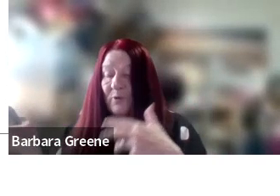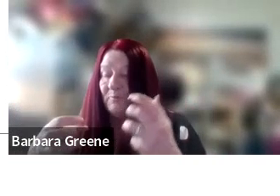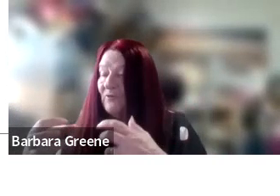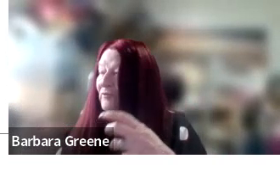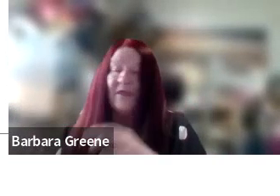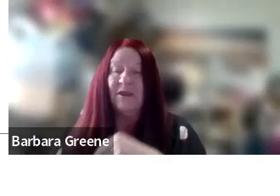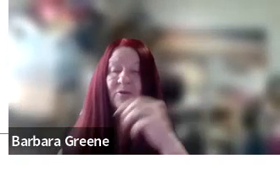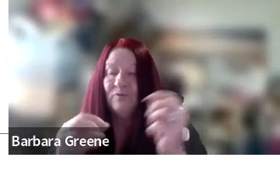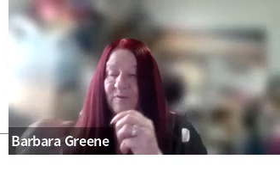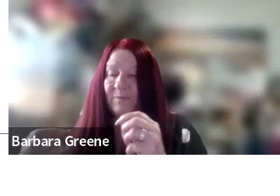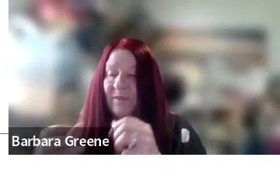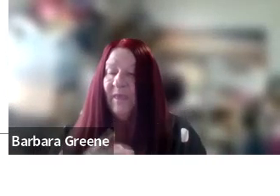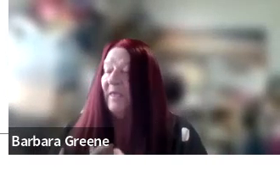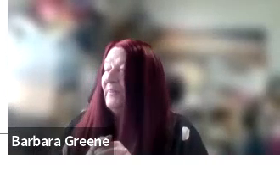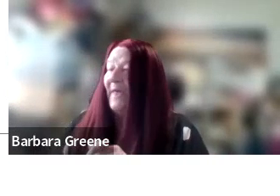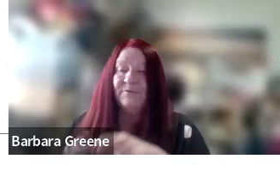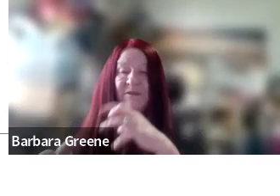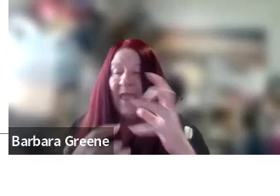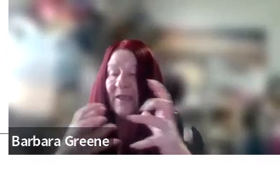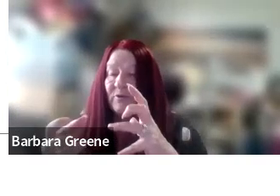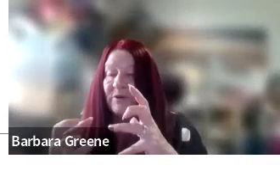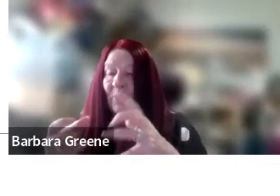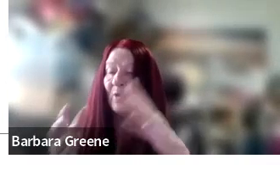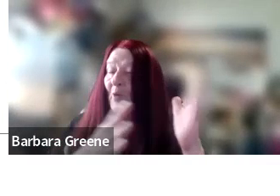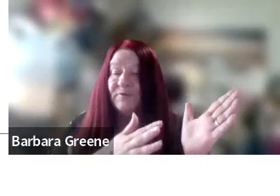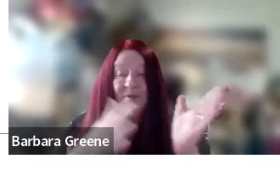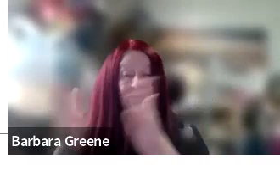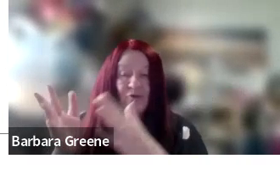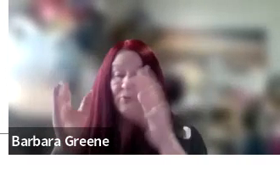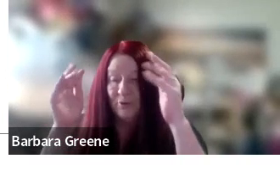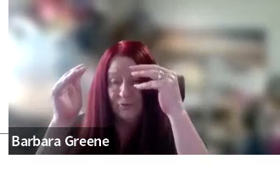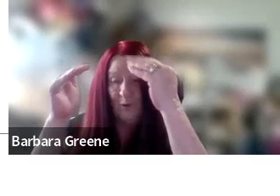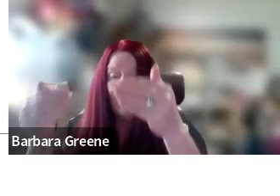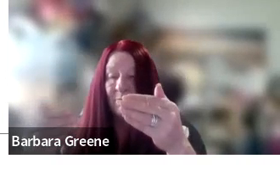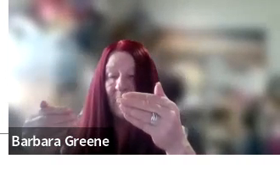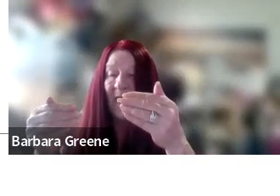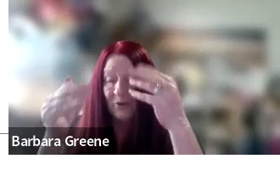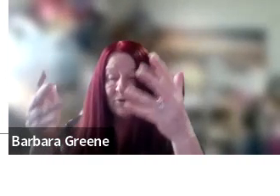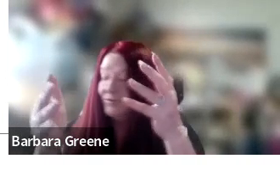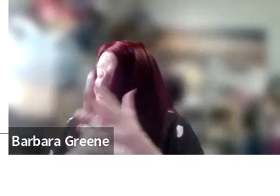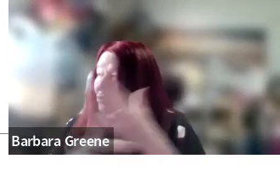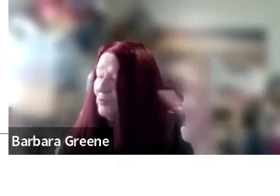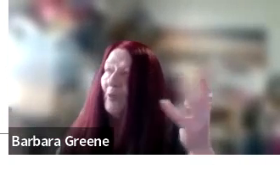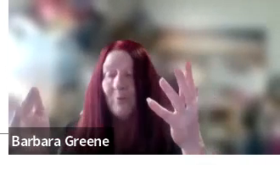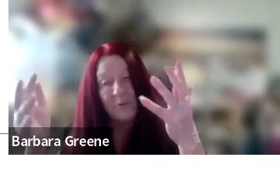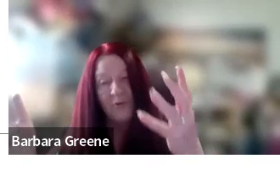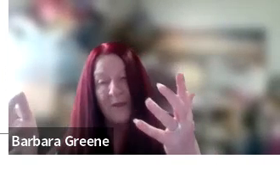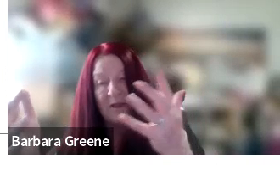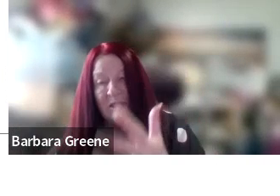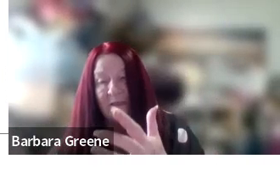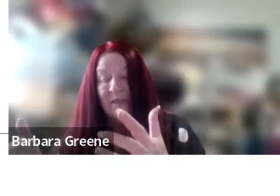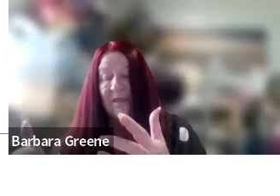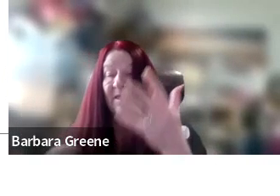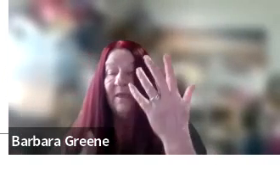peer support specialist had entered something that was inaccurate or wasn't true to what we were true to what we were